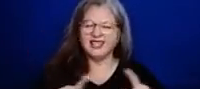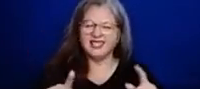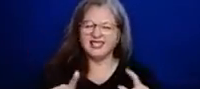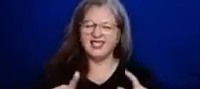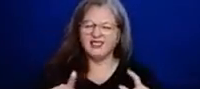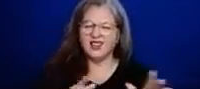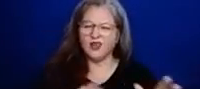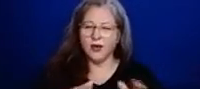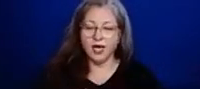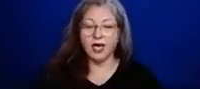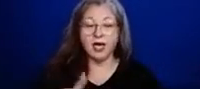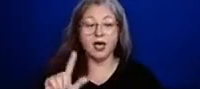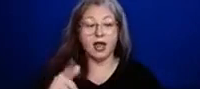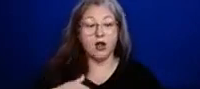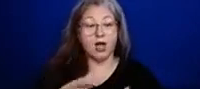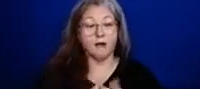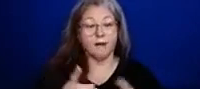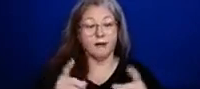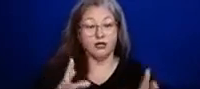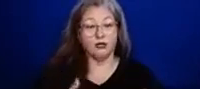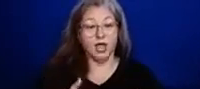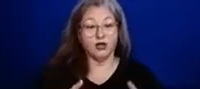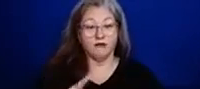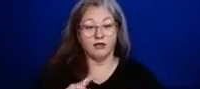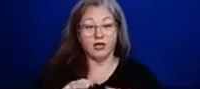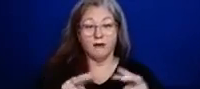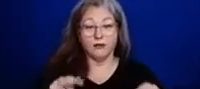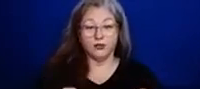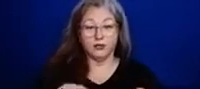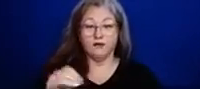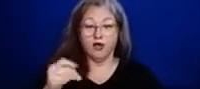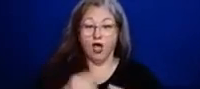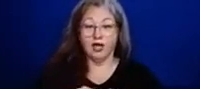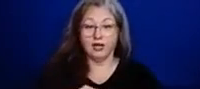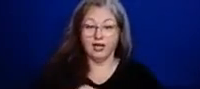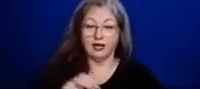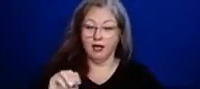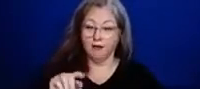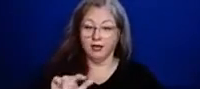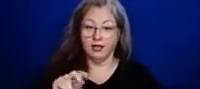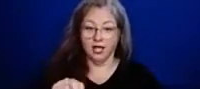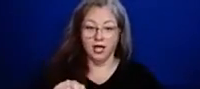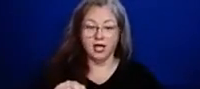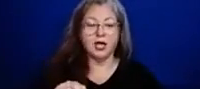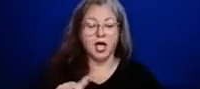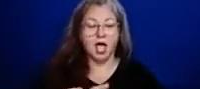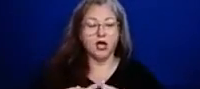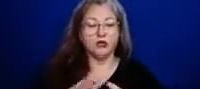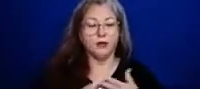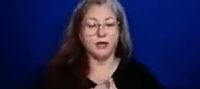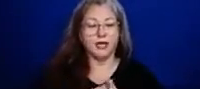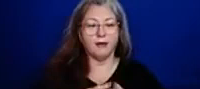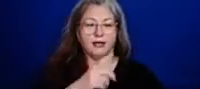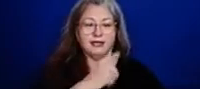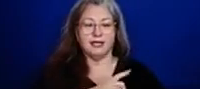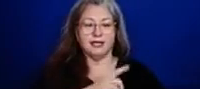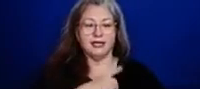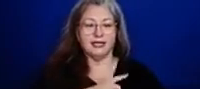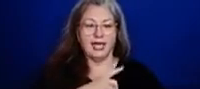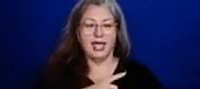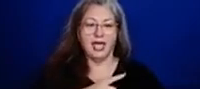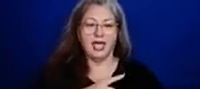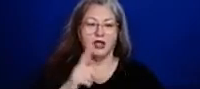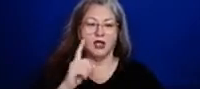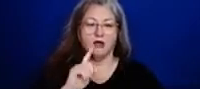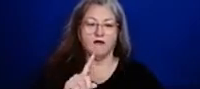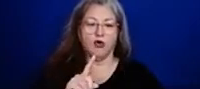So when I became a directora del Museo de Arte de Mazatlán, I also became delegada sur del